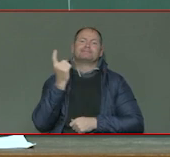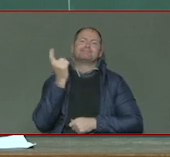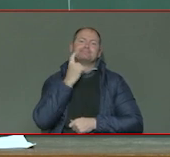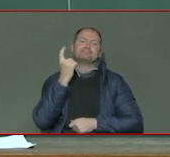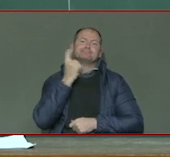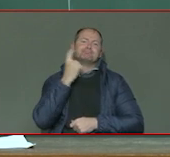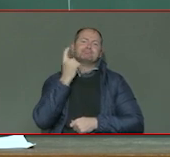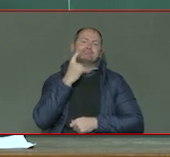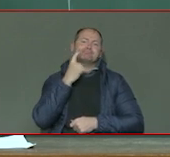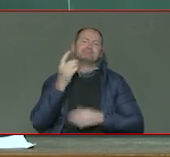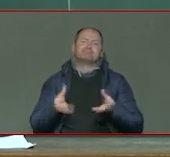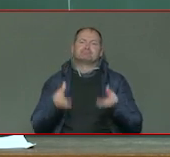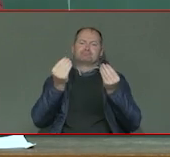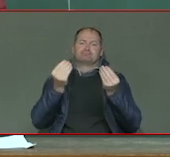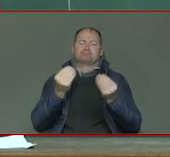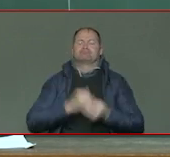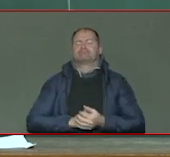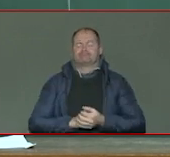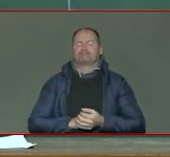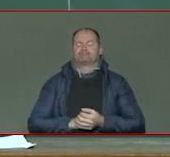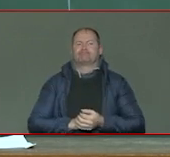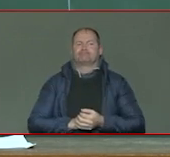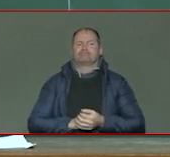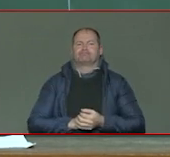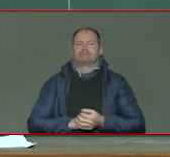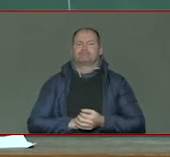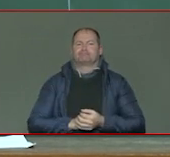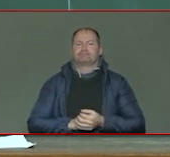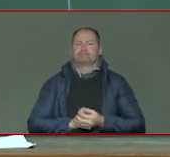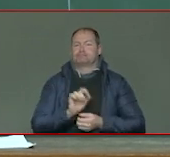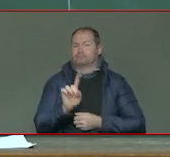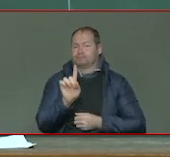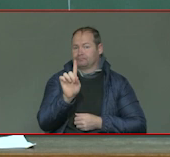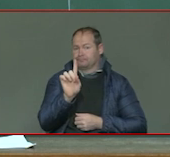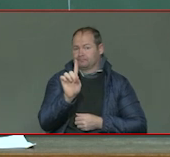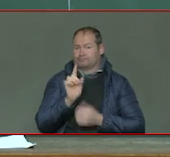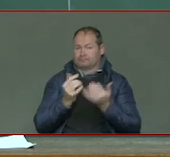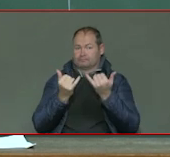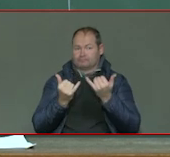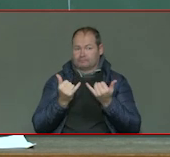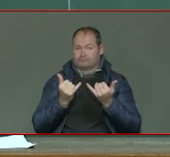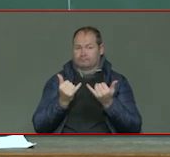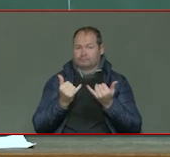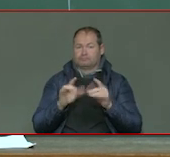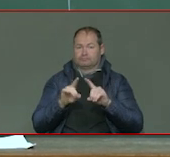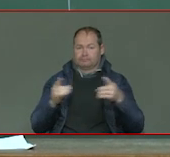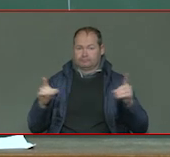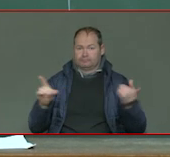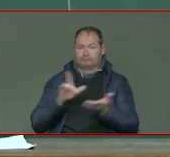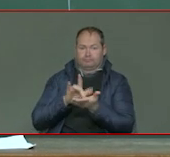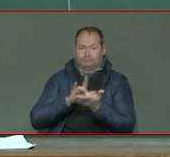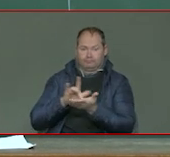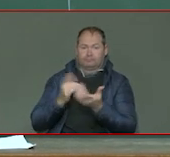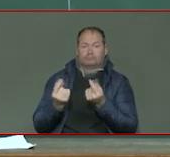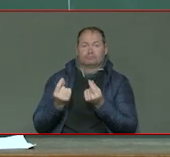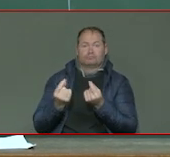All right. But in order for me to do differential calculus, I need to